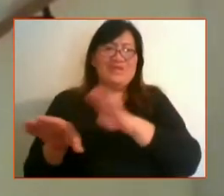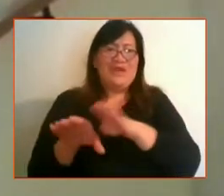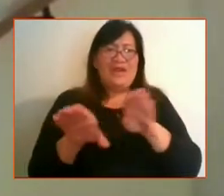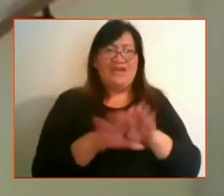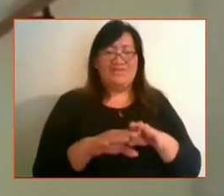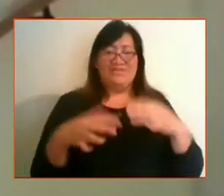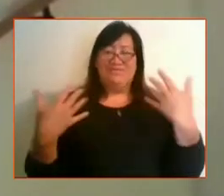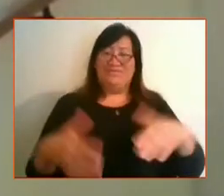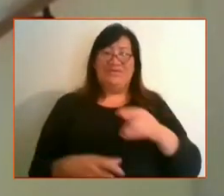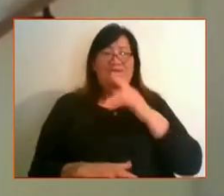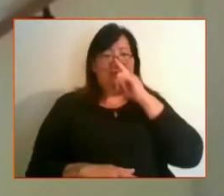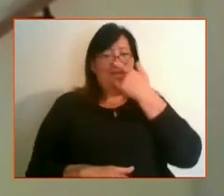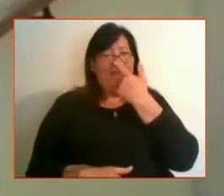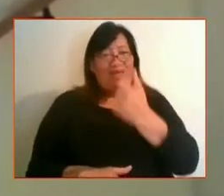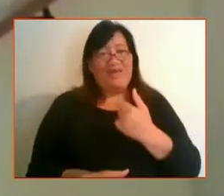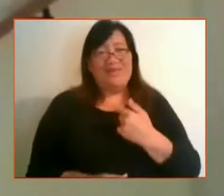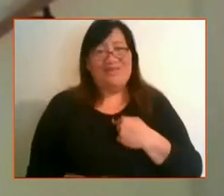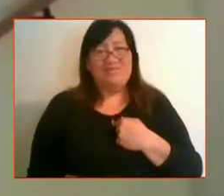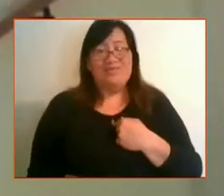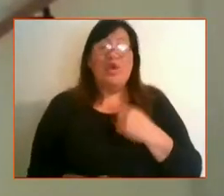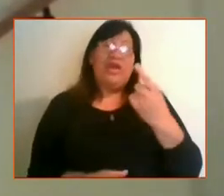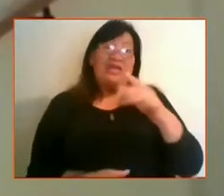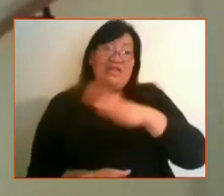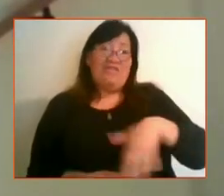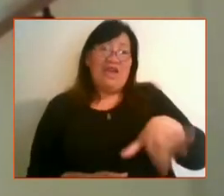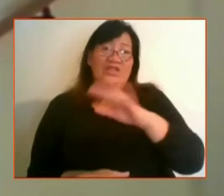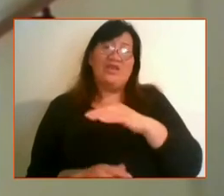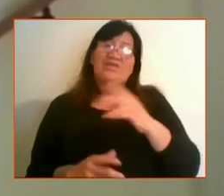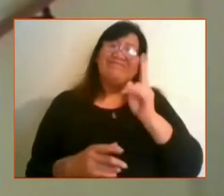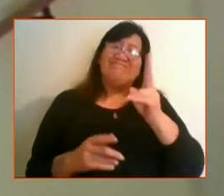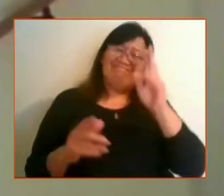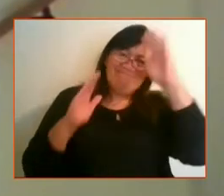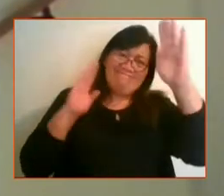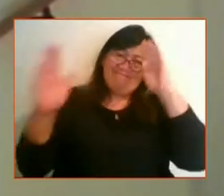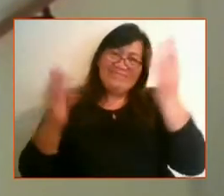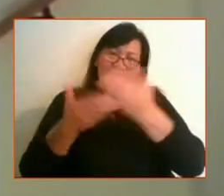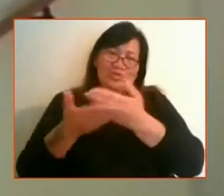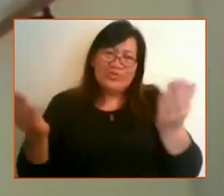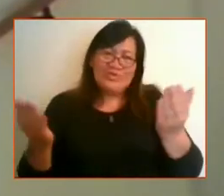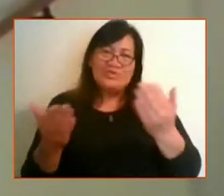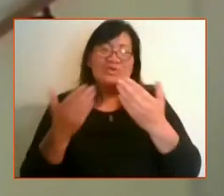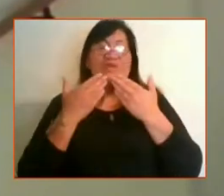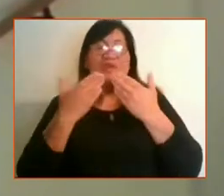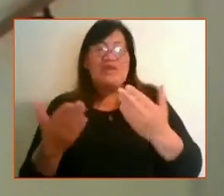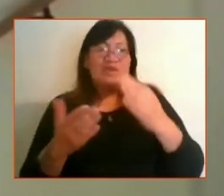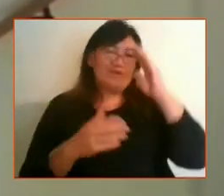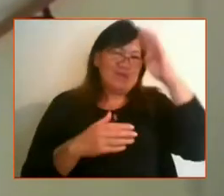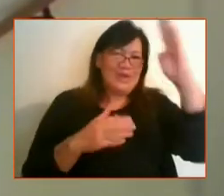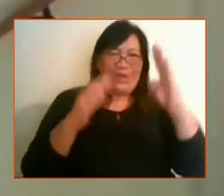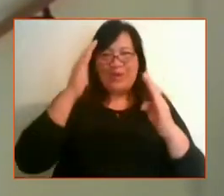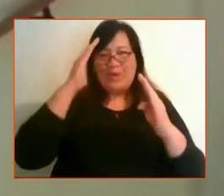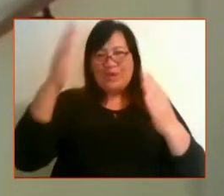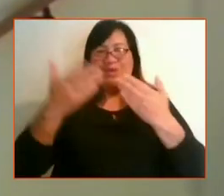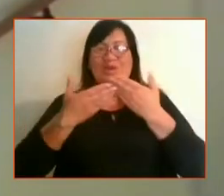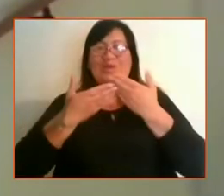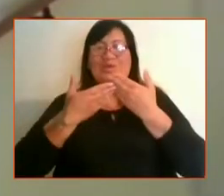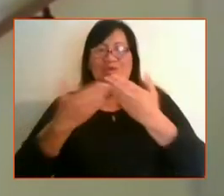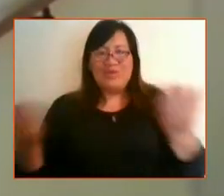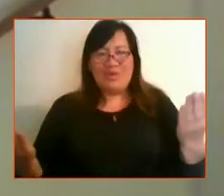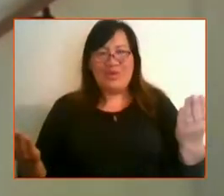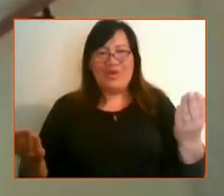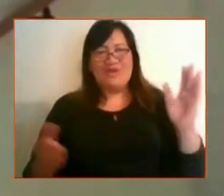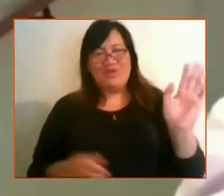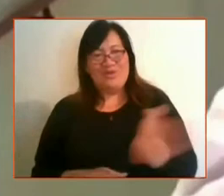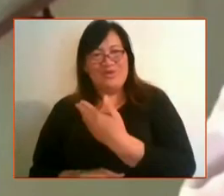a privilege. E te whānau toi, tēnei te mihi nunui ki a koutou, tēnā koutou, tēnā koutou, tēnā rā koutou